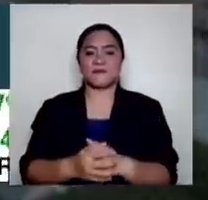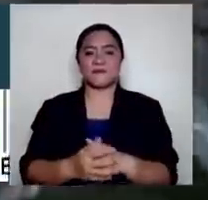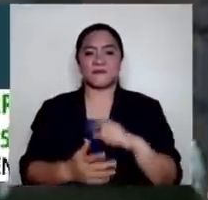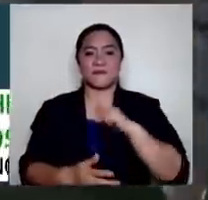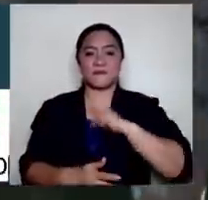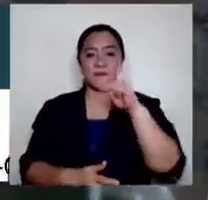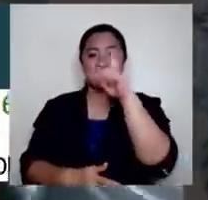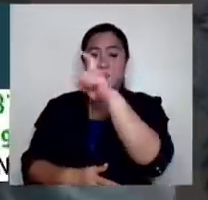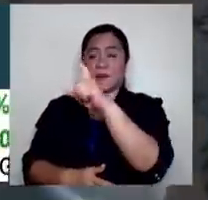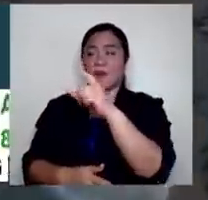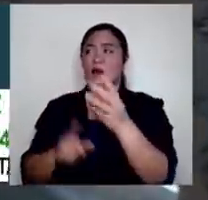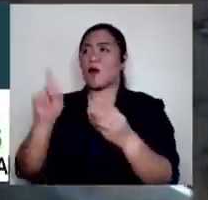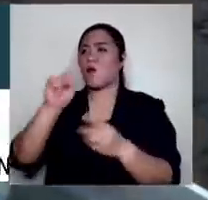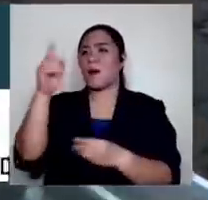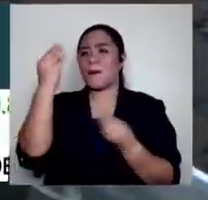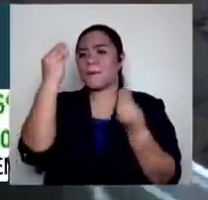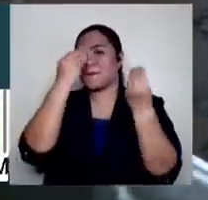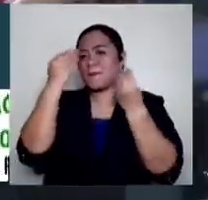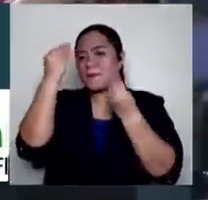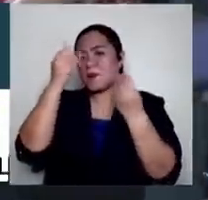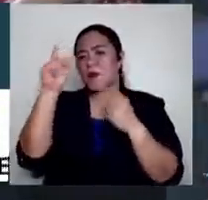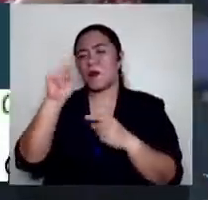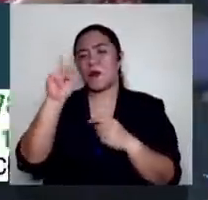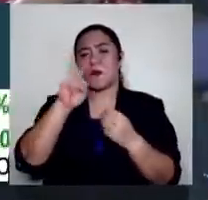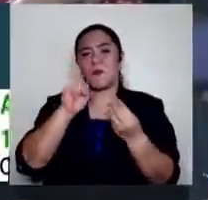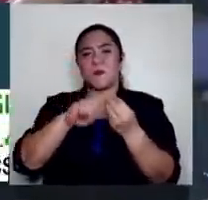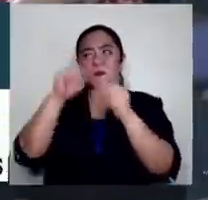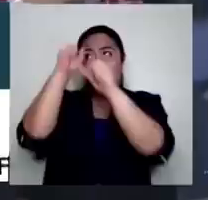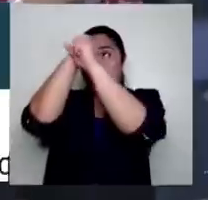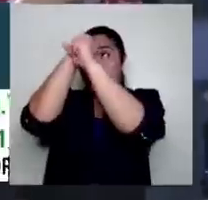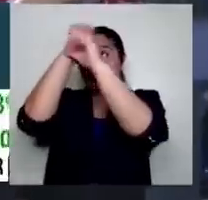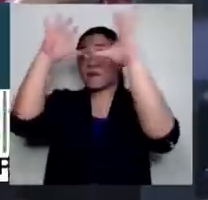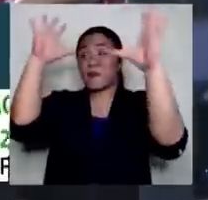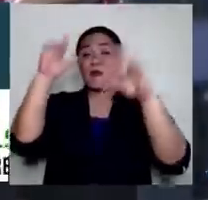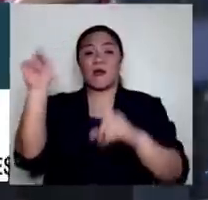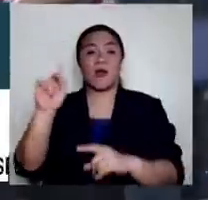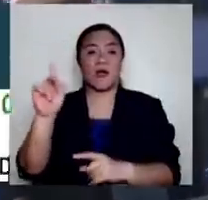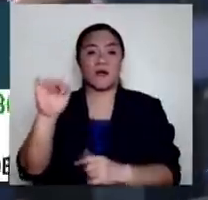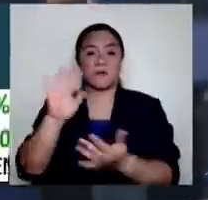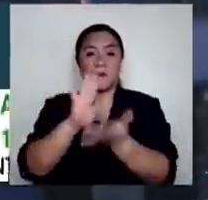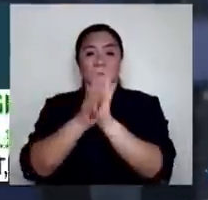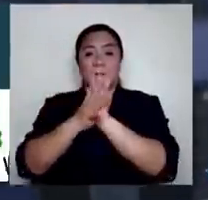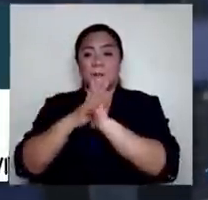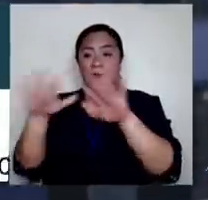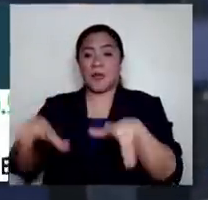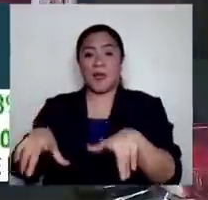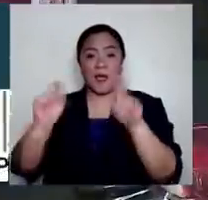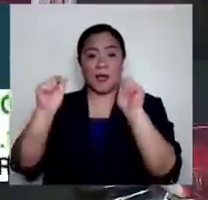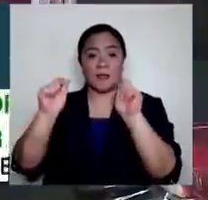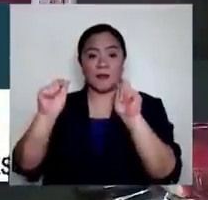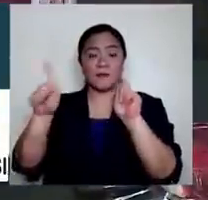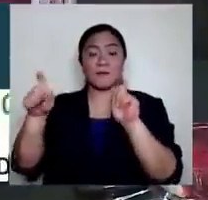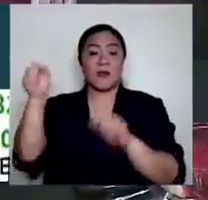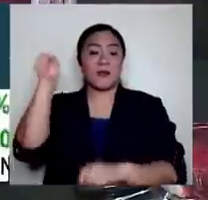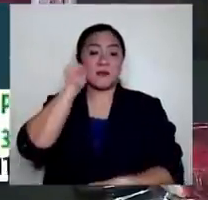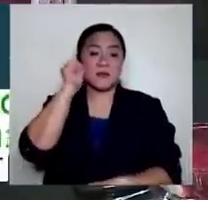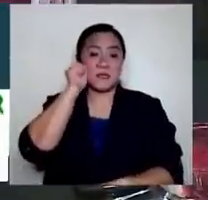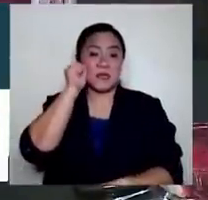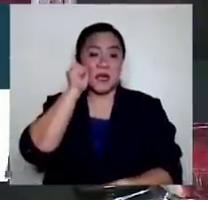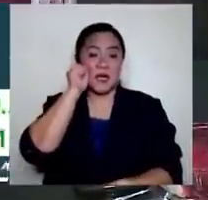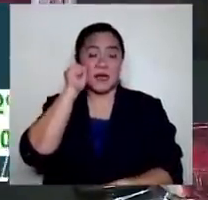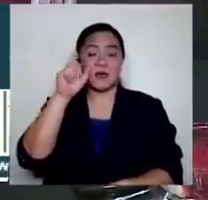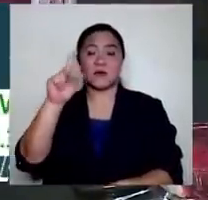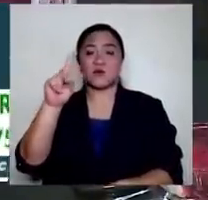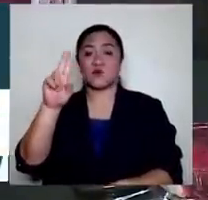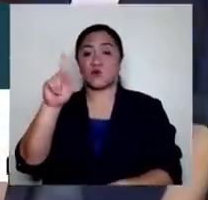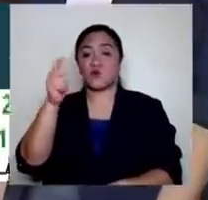What are your thoughts about the idea that they're eventually going to adopt either Mayor Sara Duterte Carpio